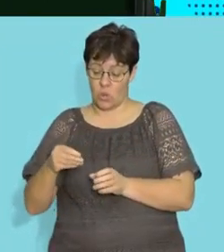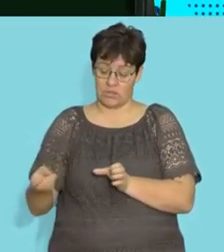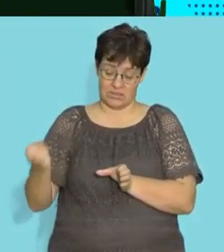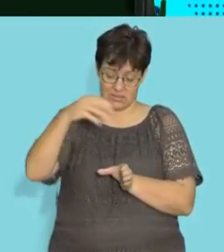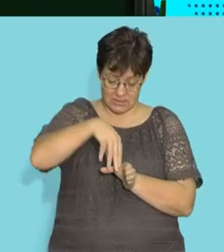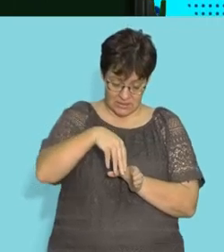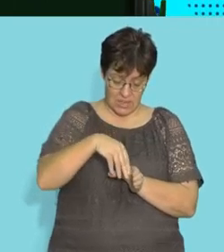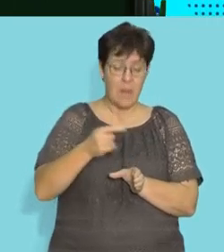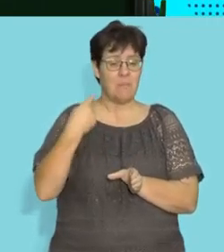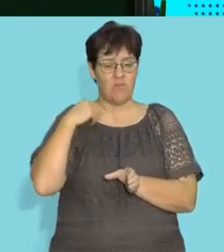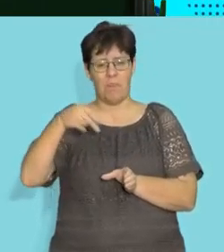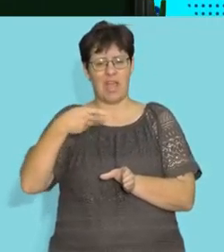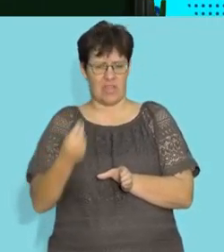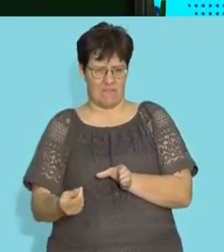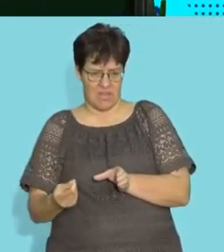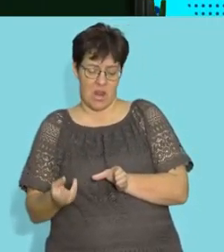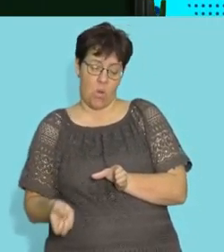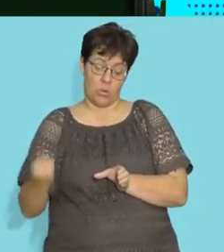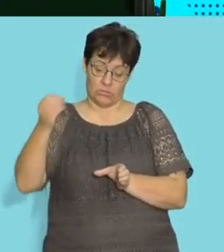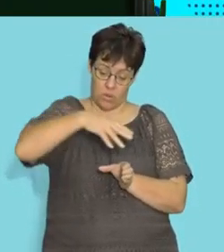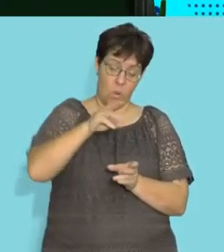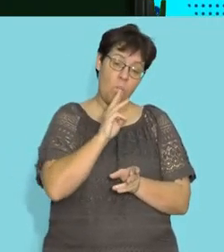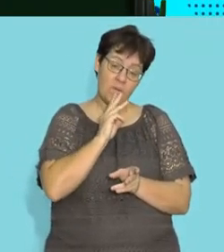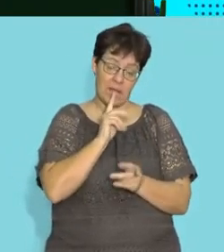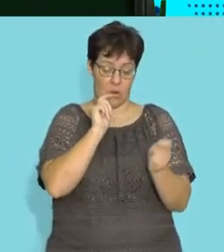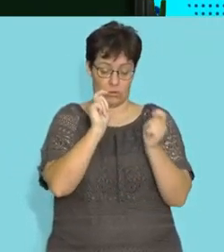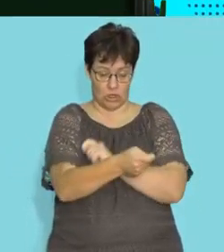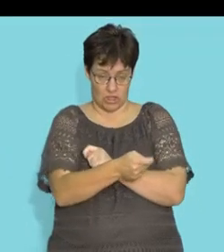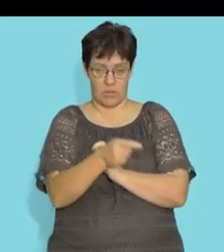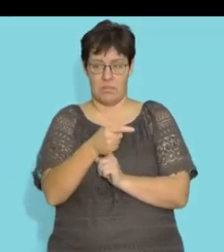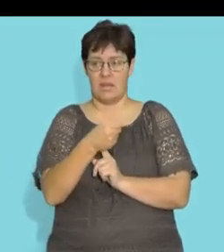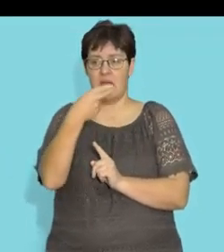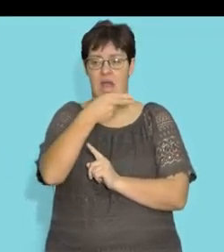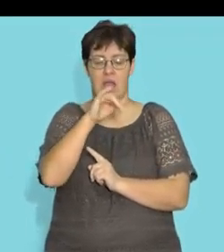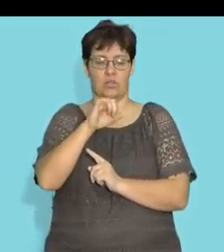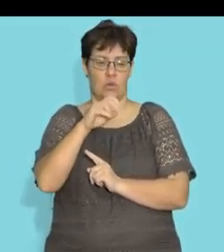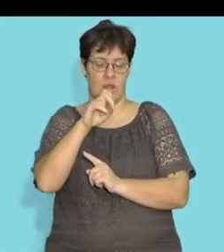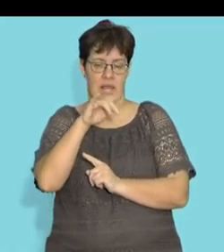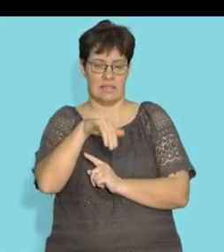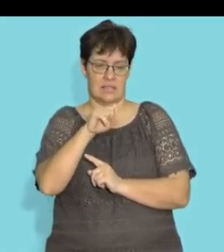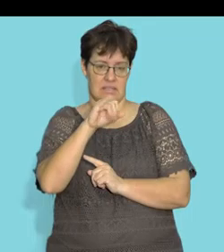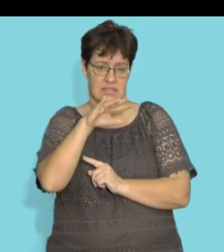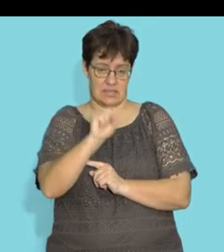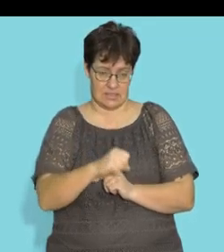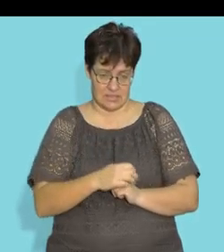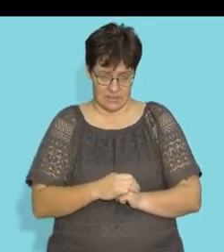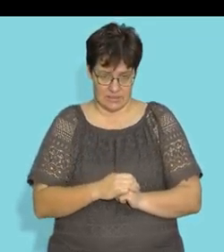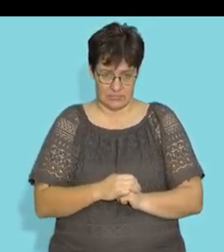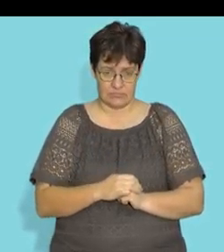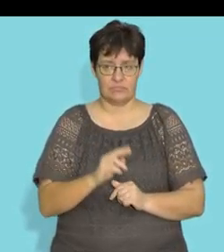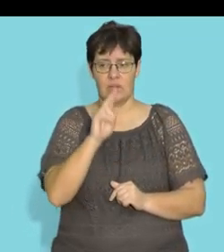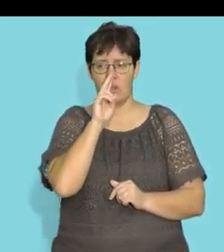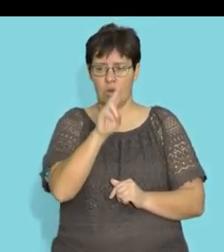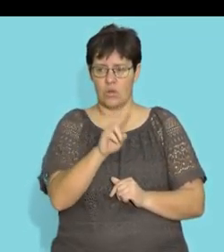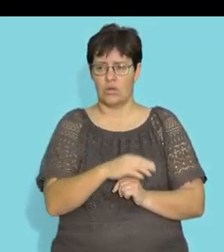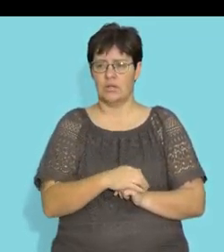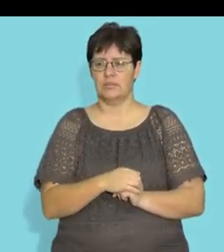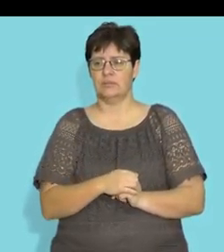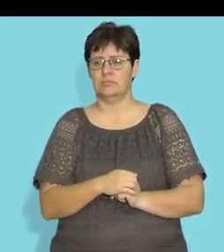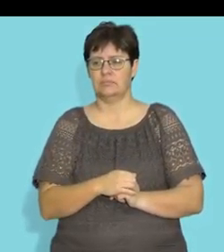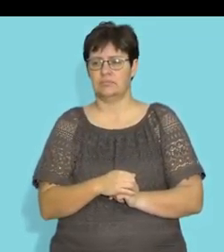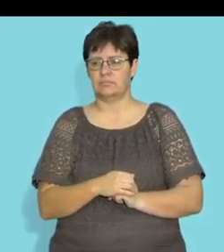water have an alteration in the pH, or if the pH is changed, then we say that